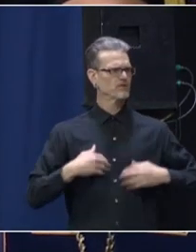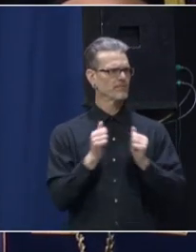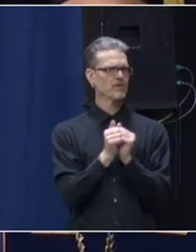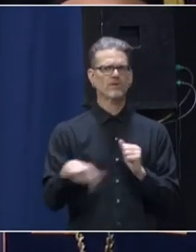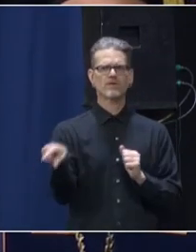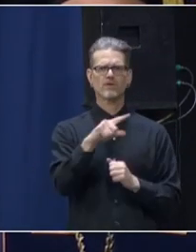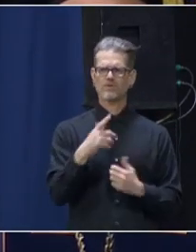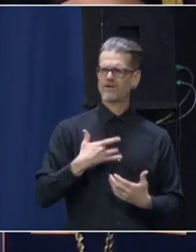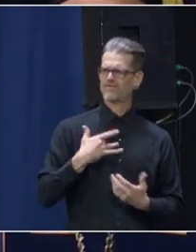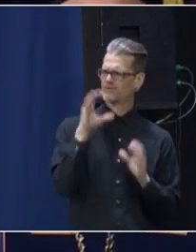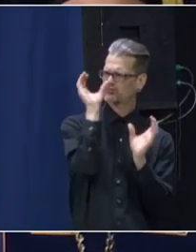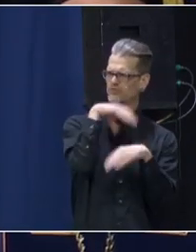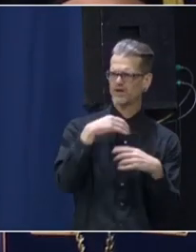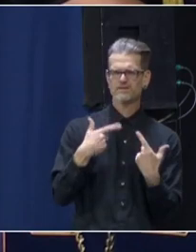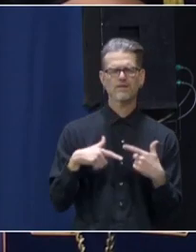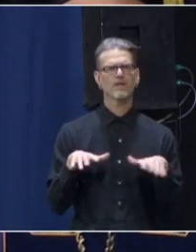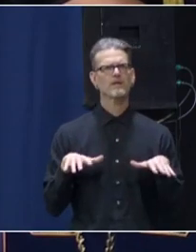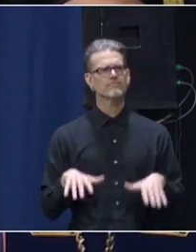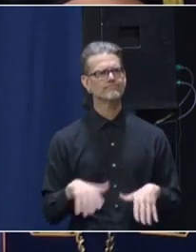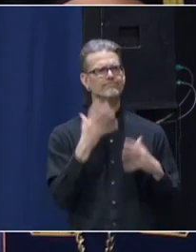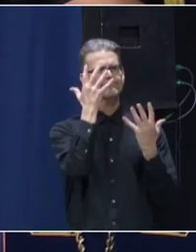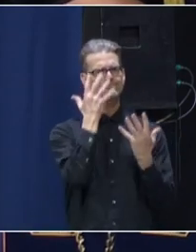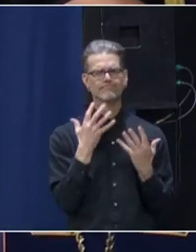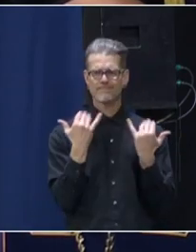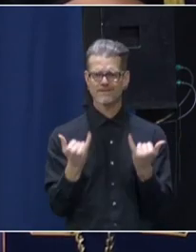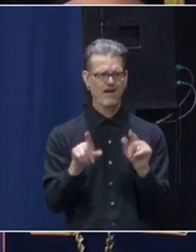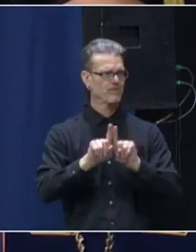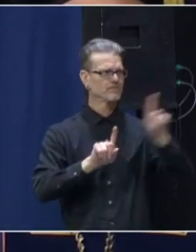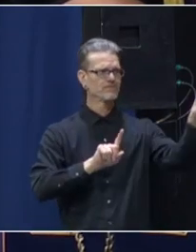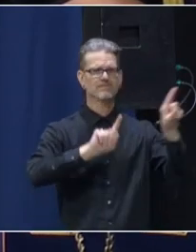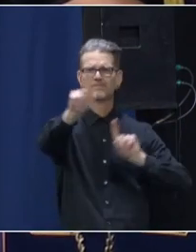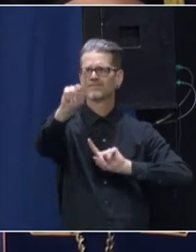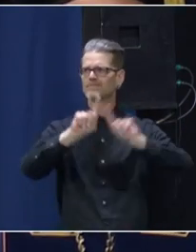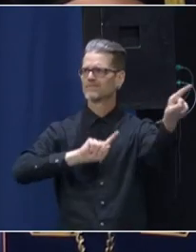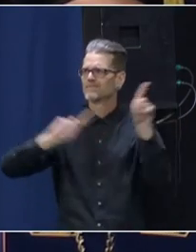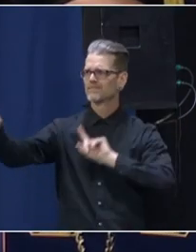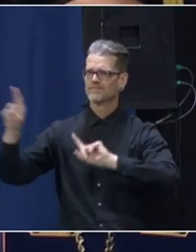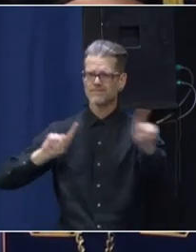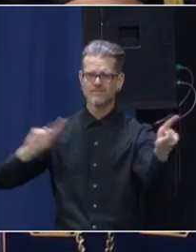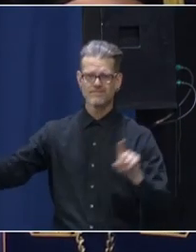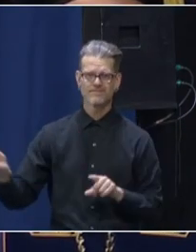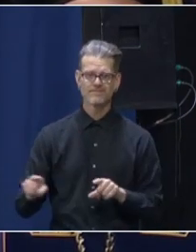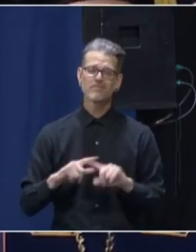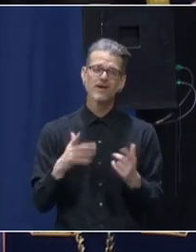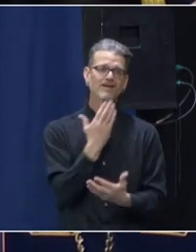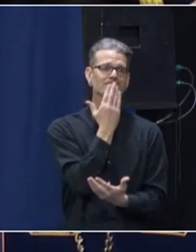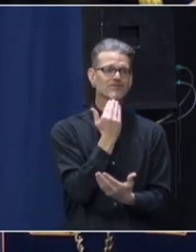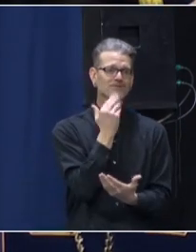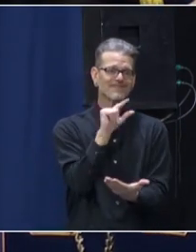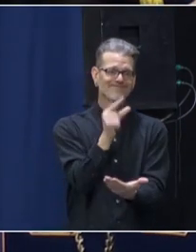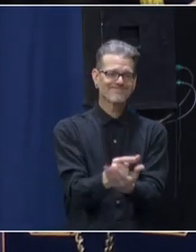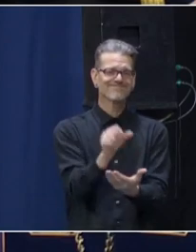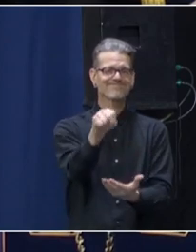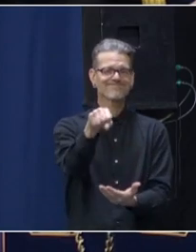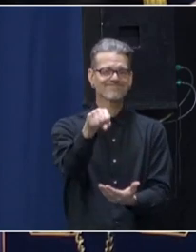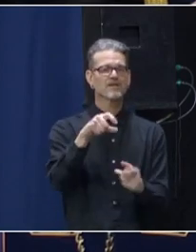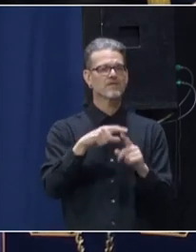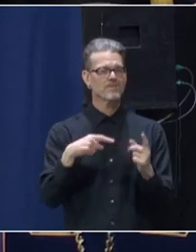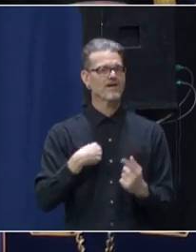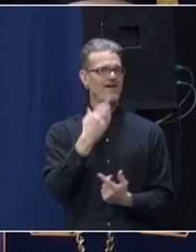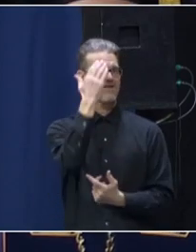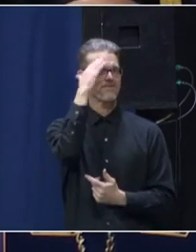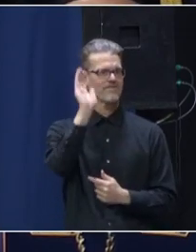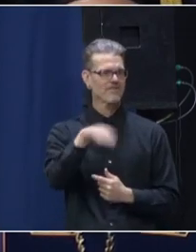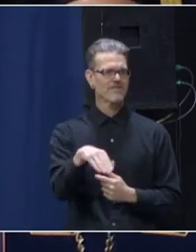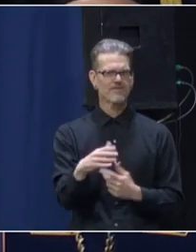melancholy feeling at the idea of following our separate paths. But as bittersweet as our parting is, I am confident in the fact that a wave of the most